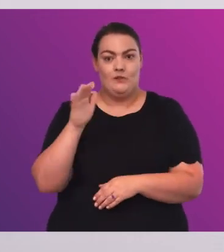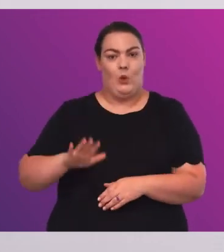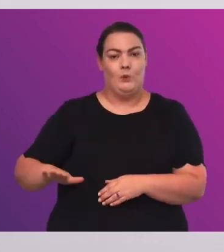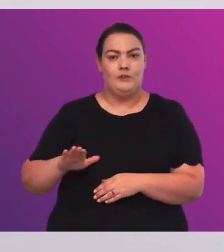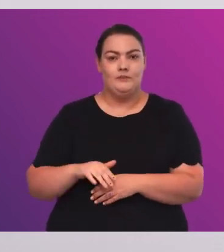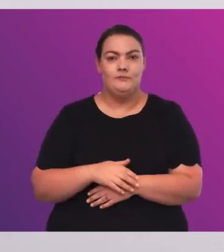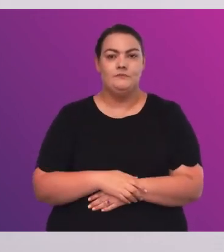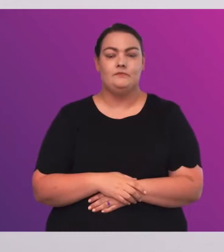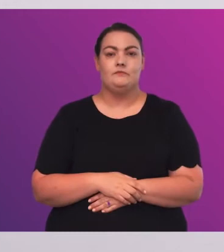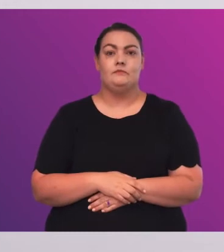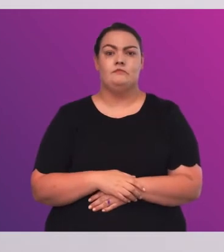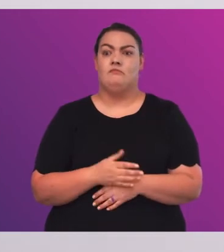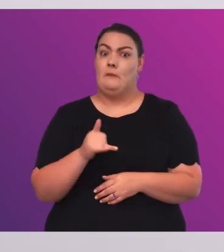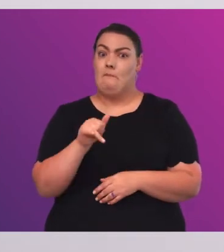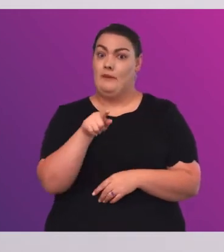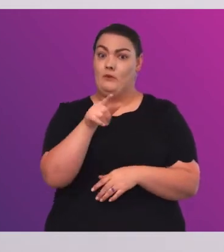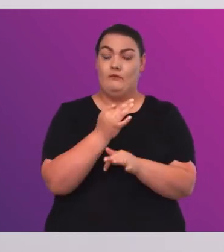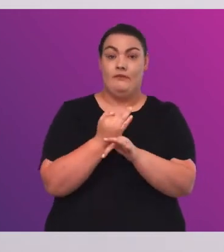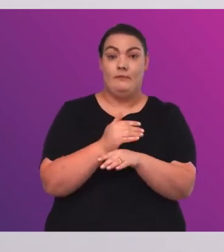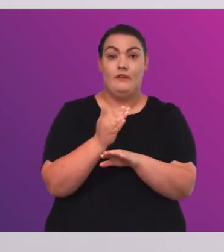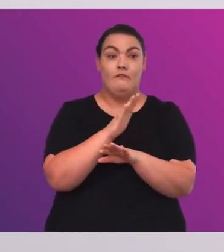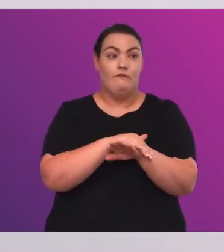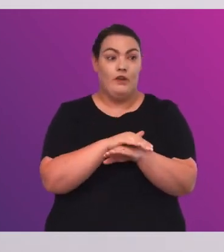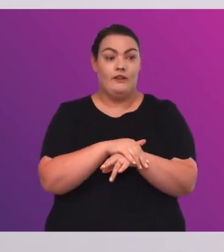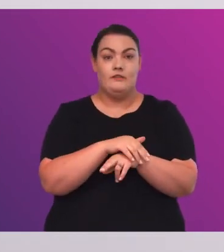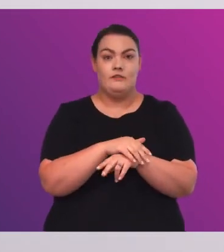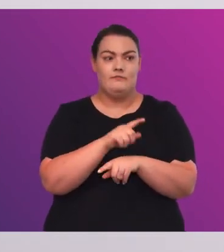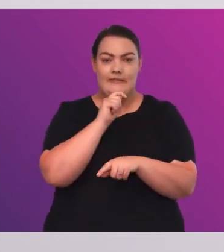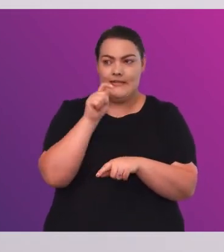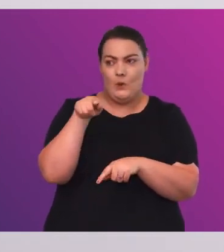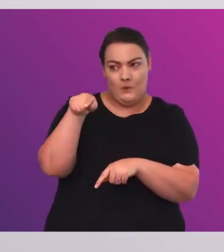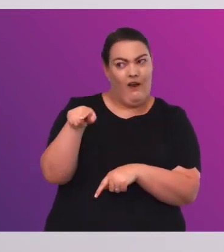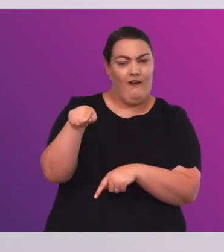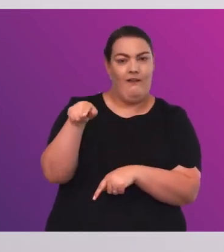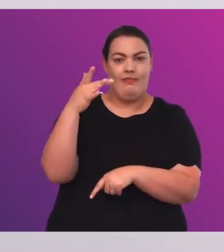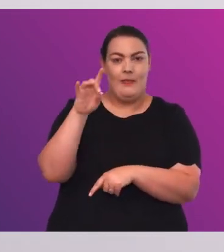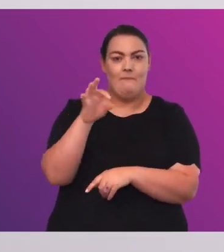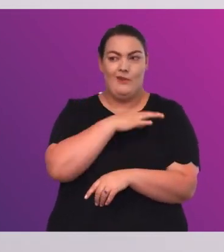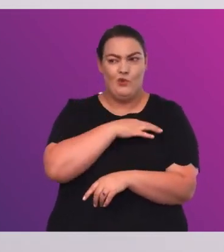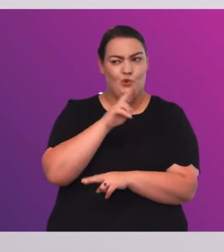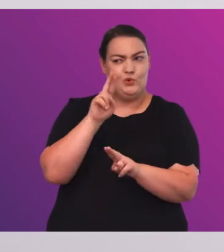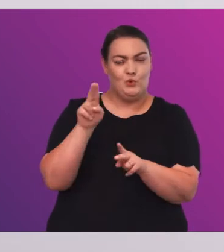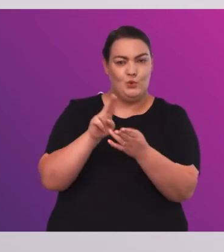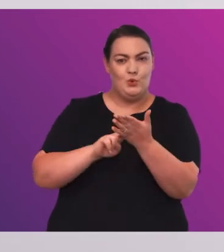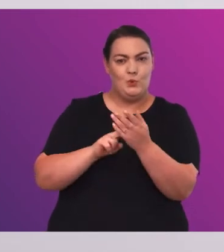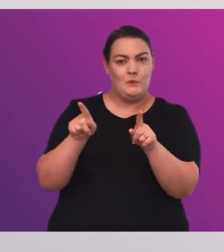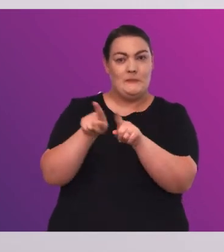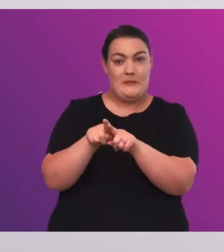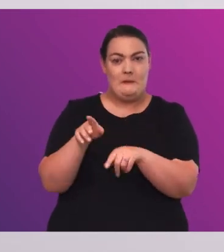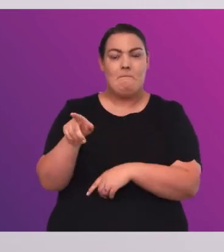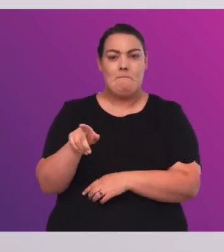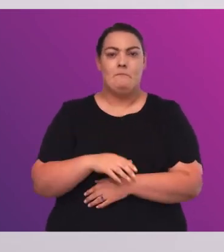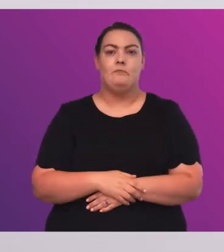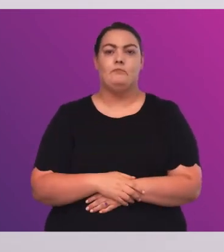Have your friends or family recommended a bank to you? And is there someone in your family or your friends that